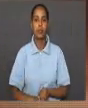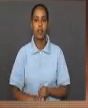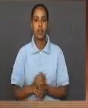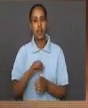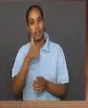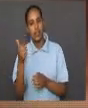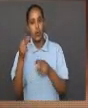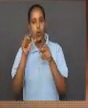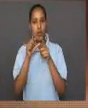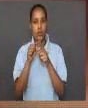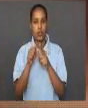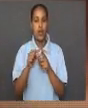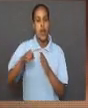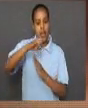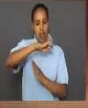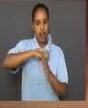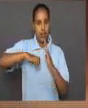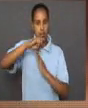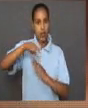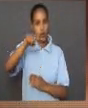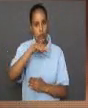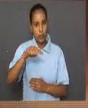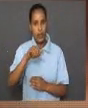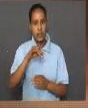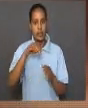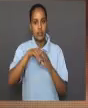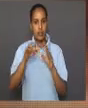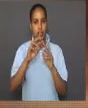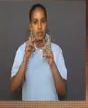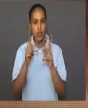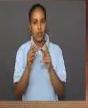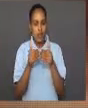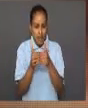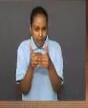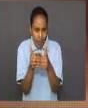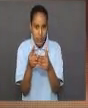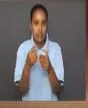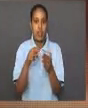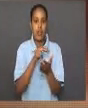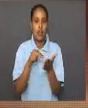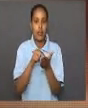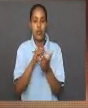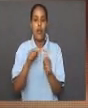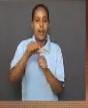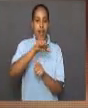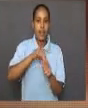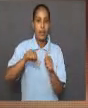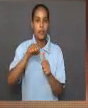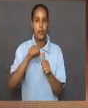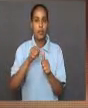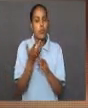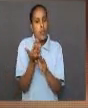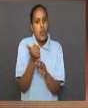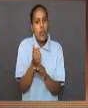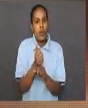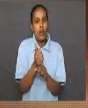other words, electrons orbit in the space closest to the nucleus of an atom